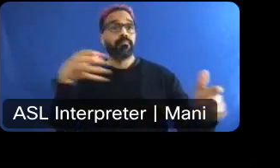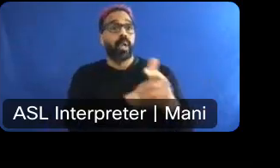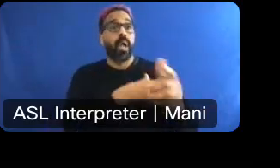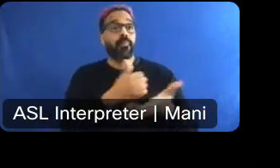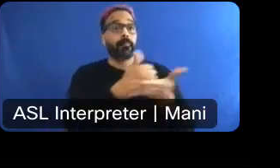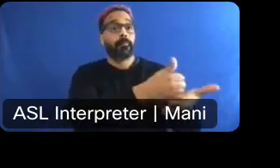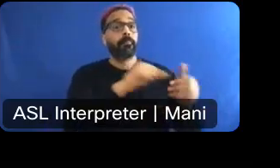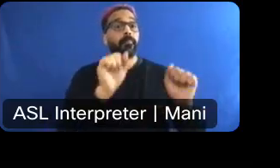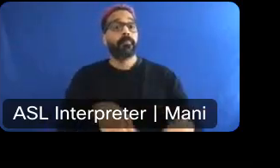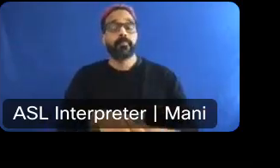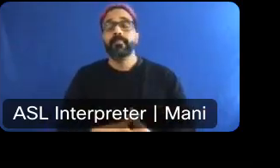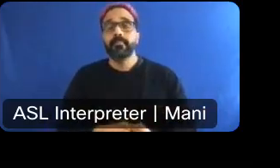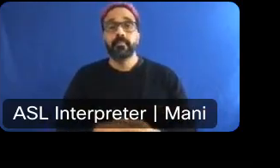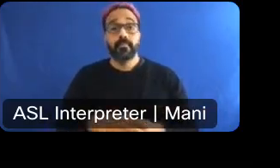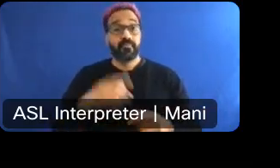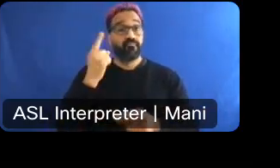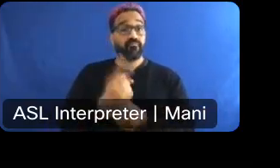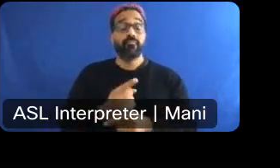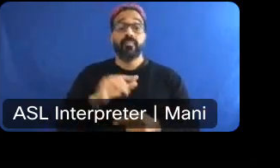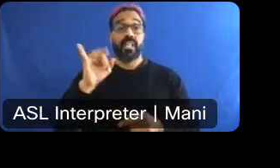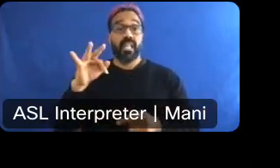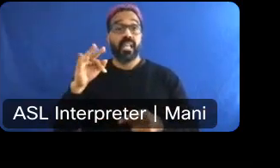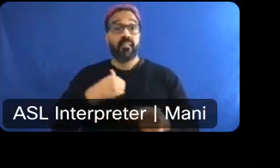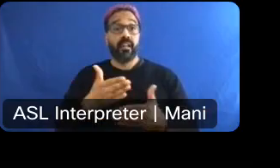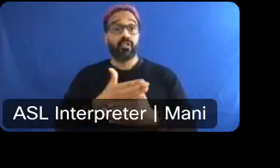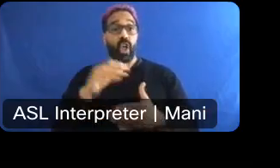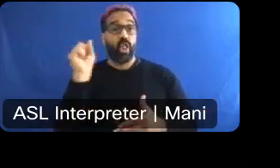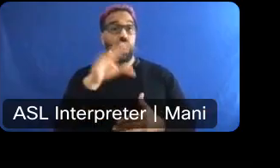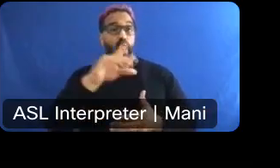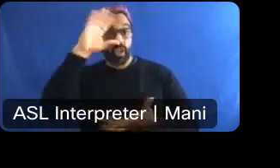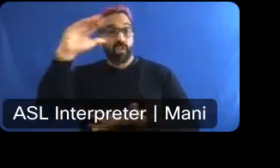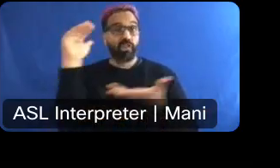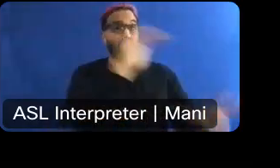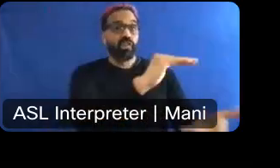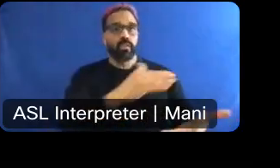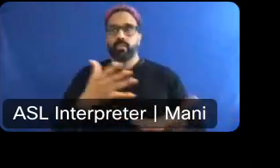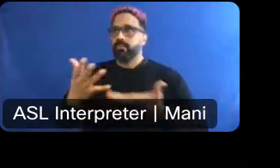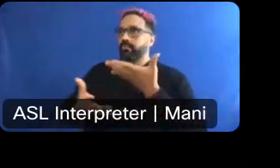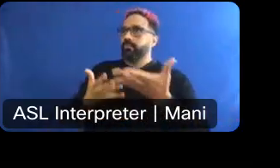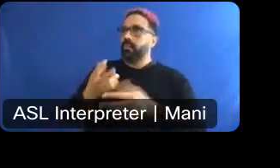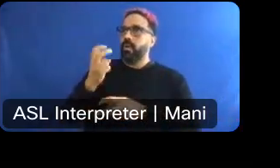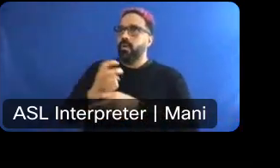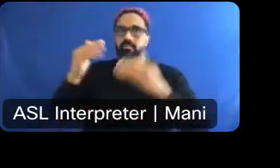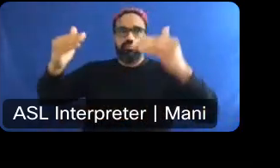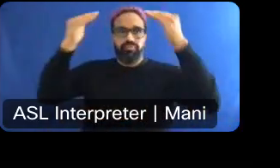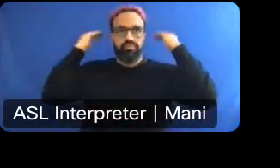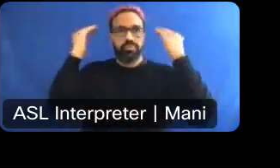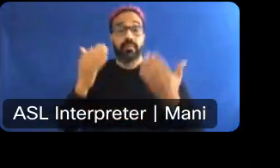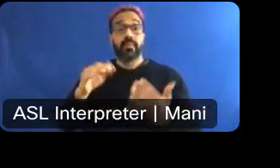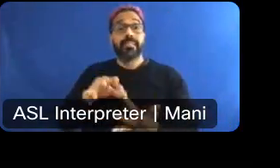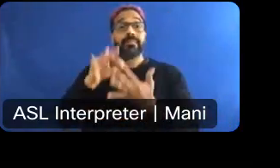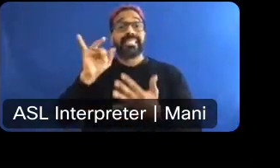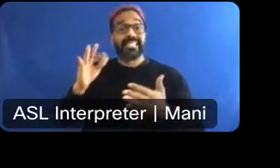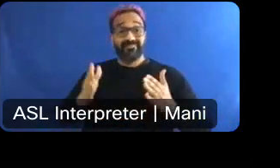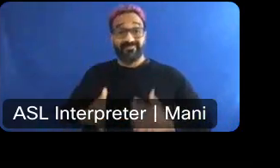a lot of information at once can feel very overwhelming, especially if it's difficult to focus. And